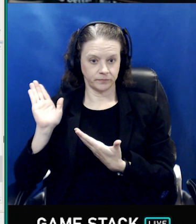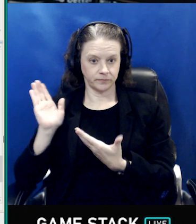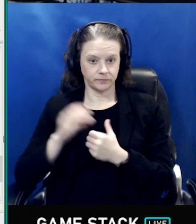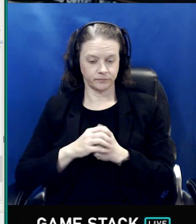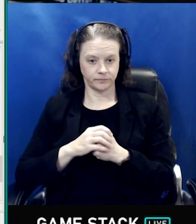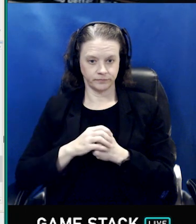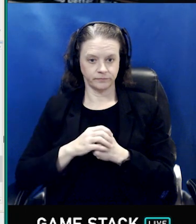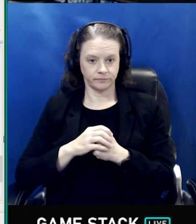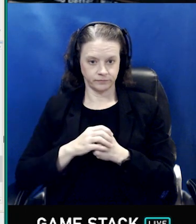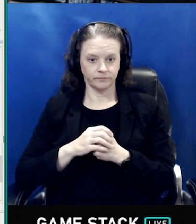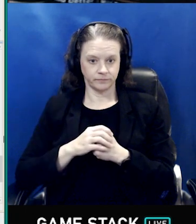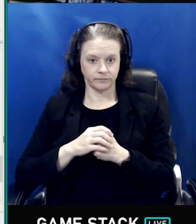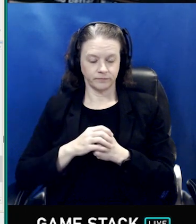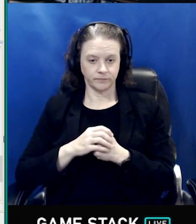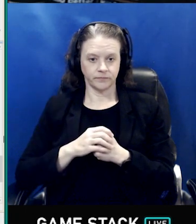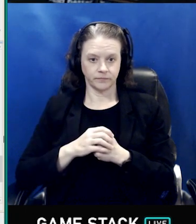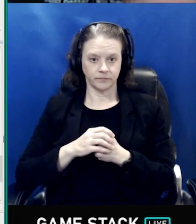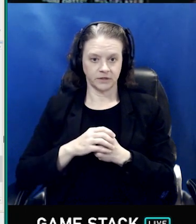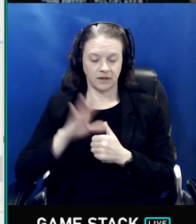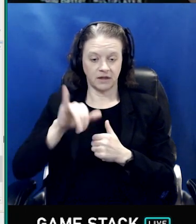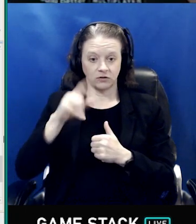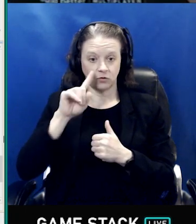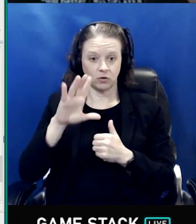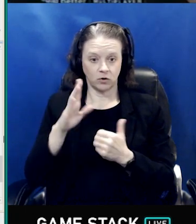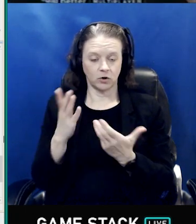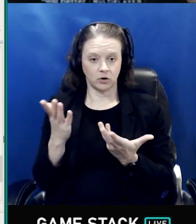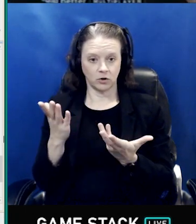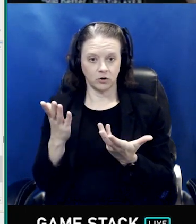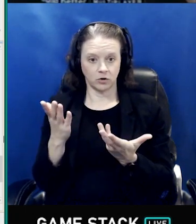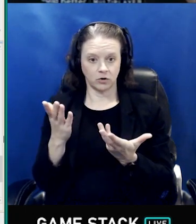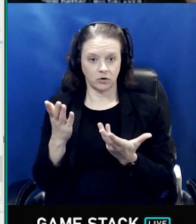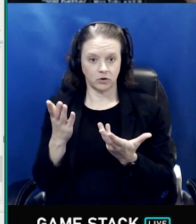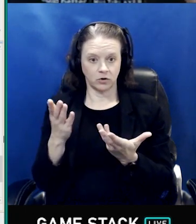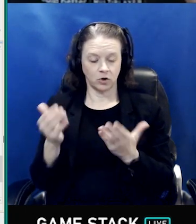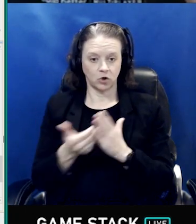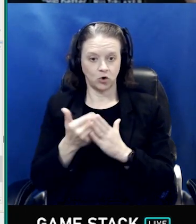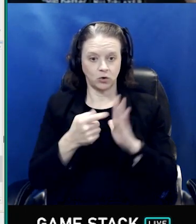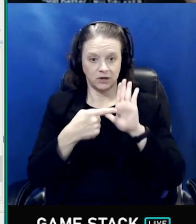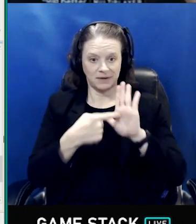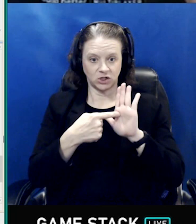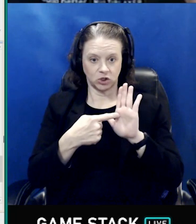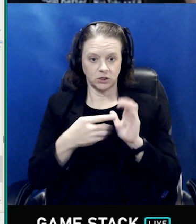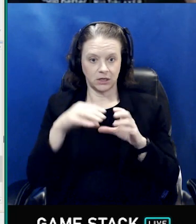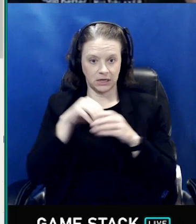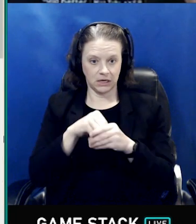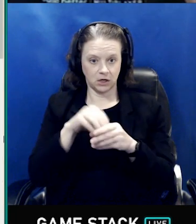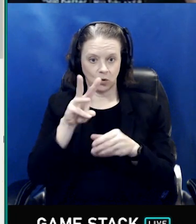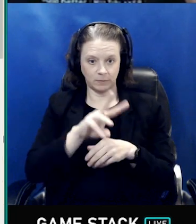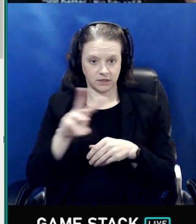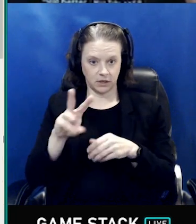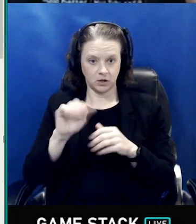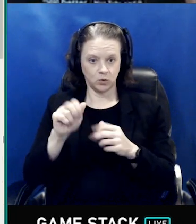Yeah, ADX for NuGet package in website, and you can download it very